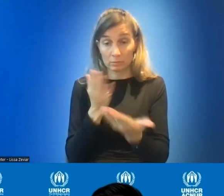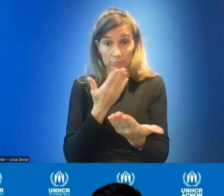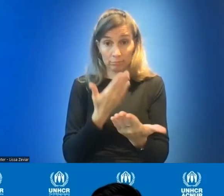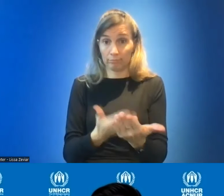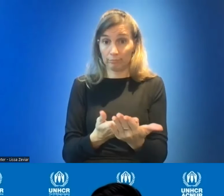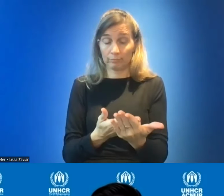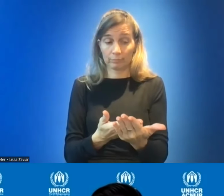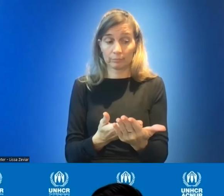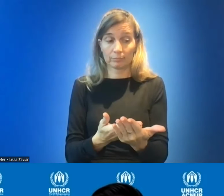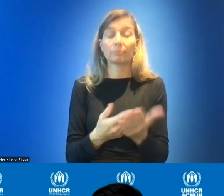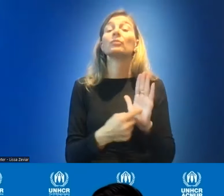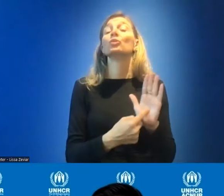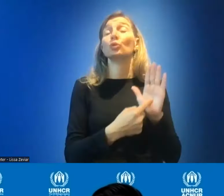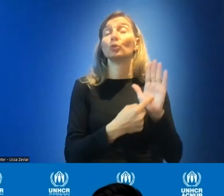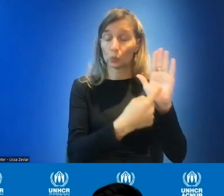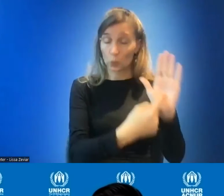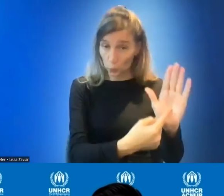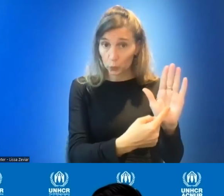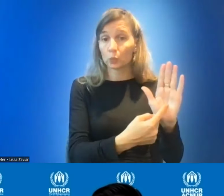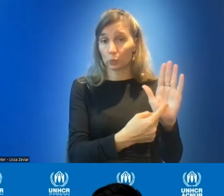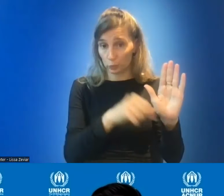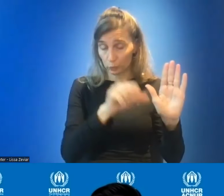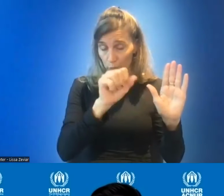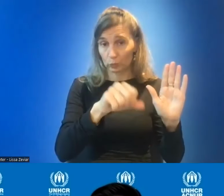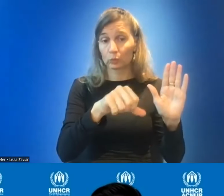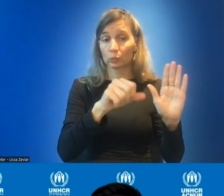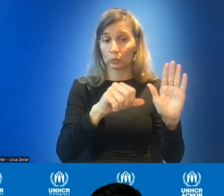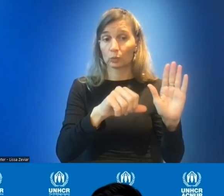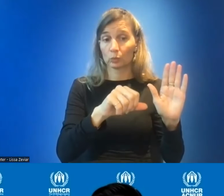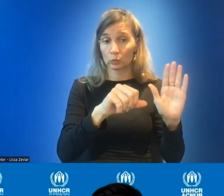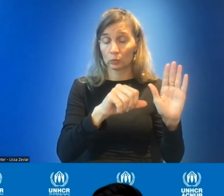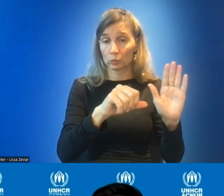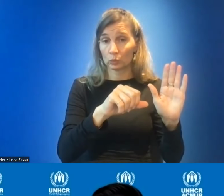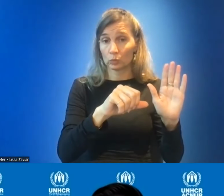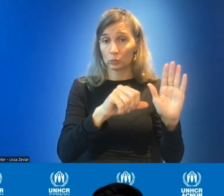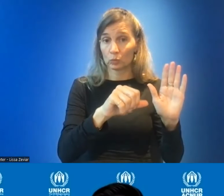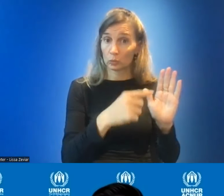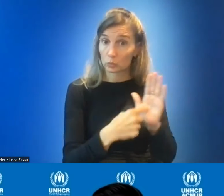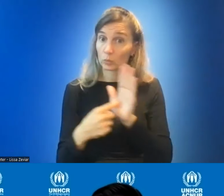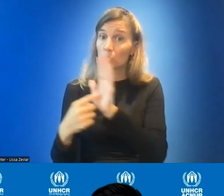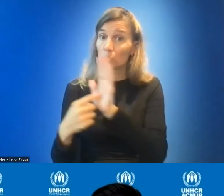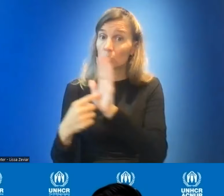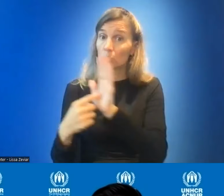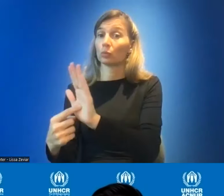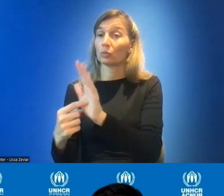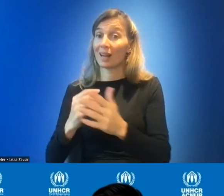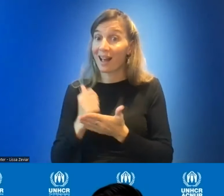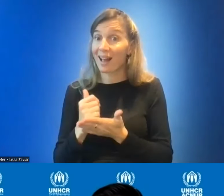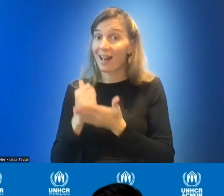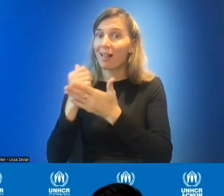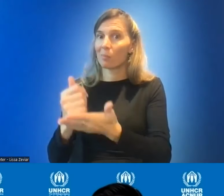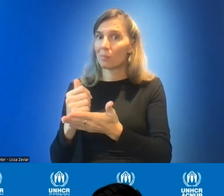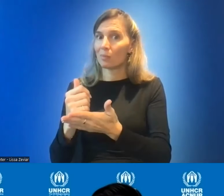elements connected to disability can become a useful resource in the context of